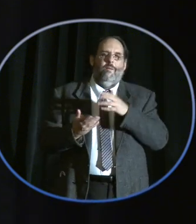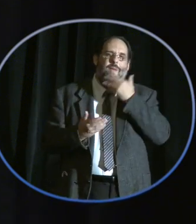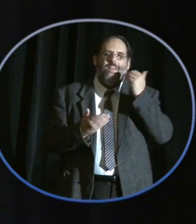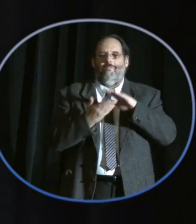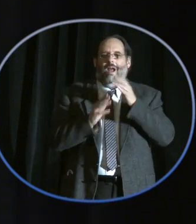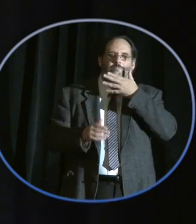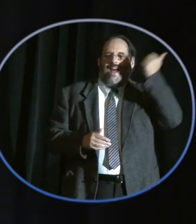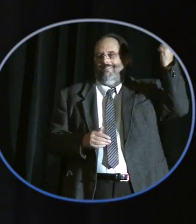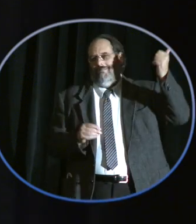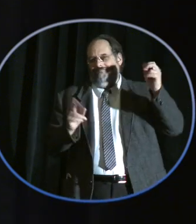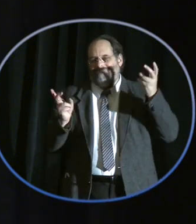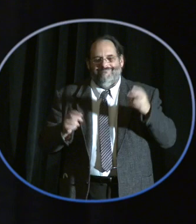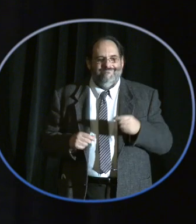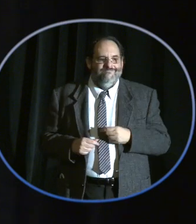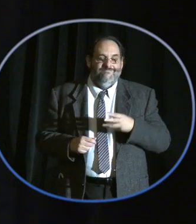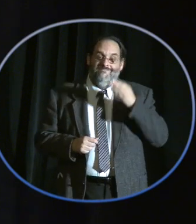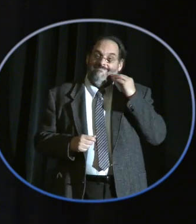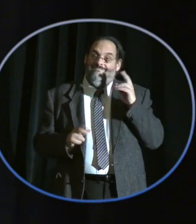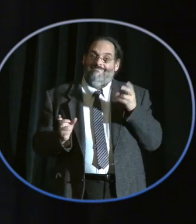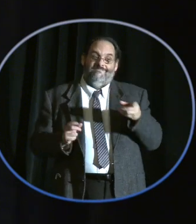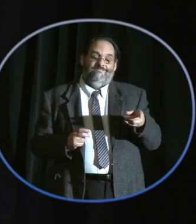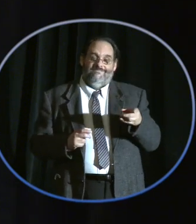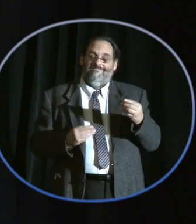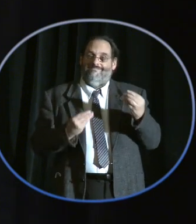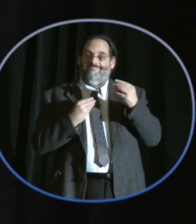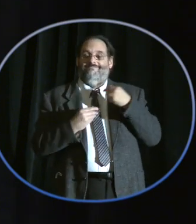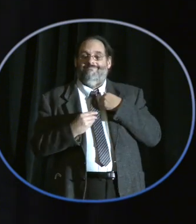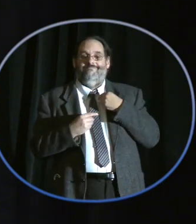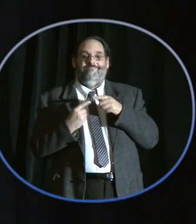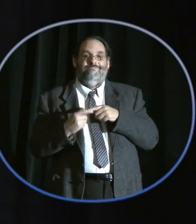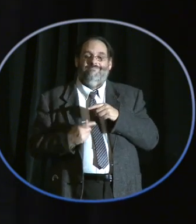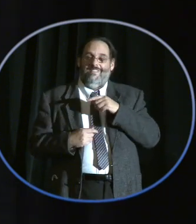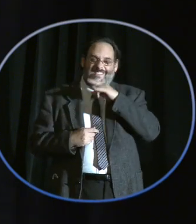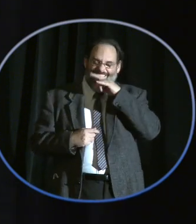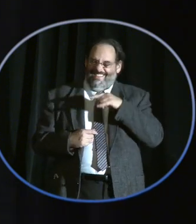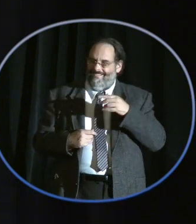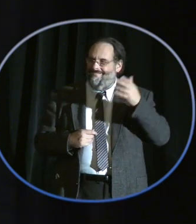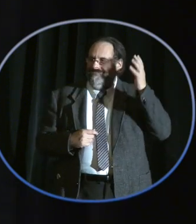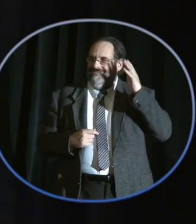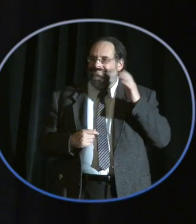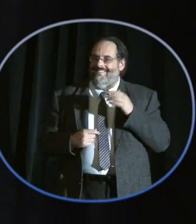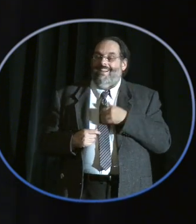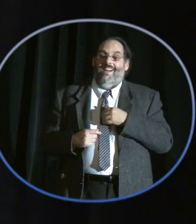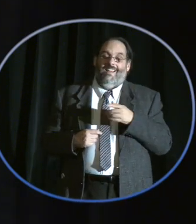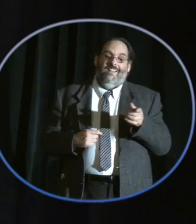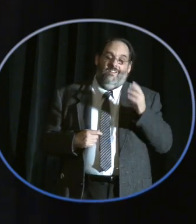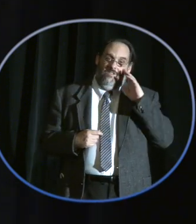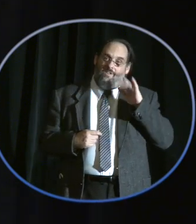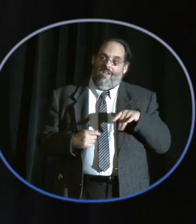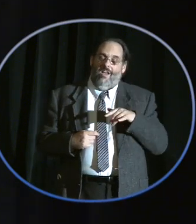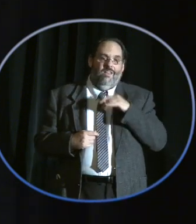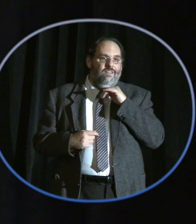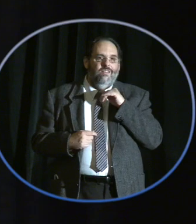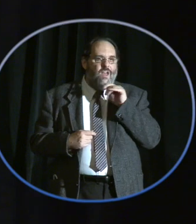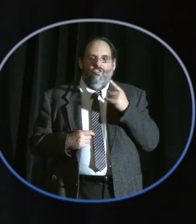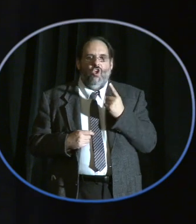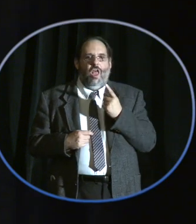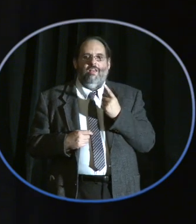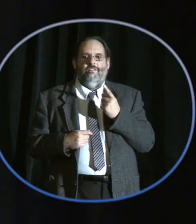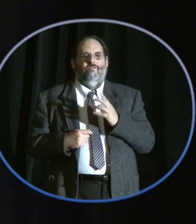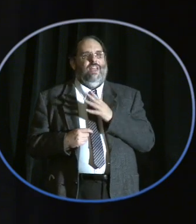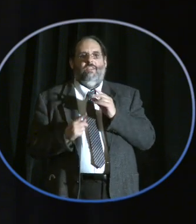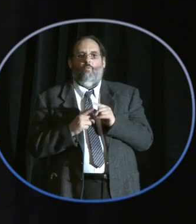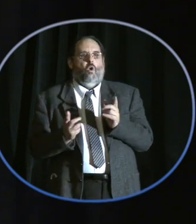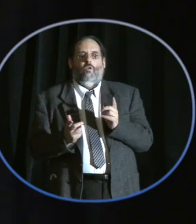best. I learned that from Dr. Bunley when I was in pre-K. And Doc, you know it takes more than